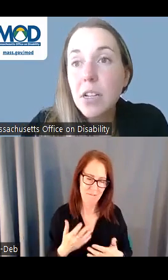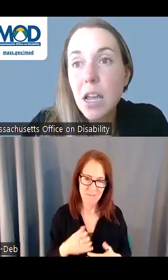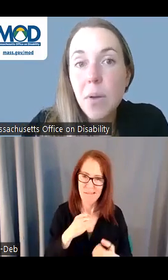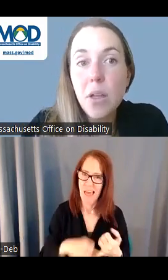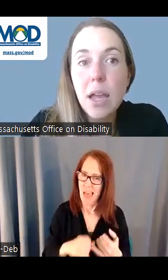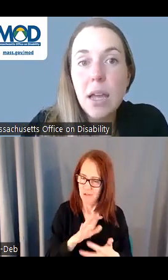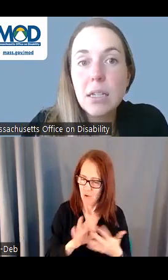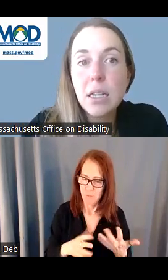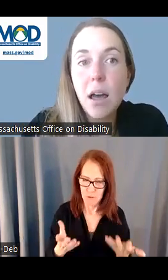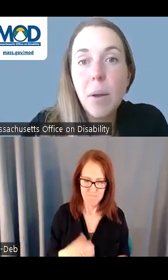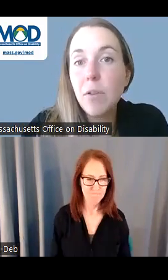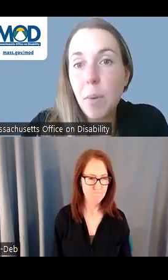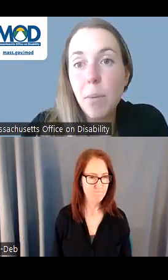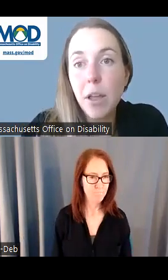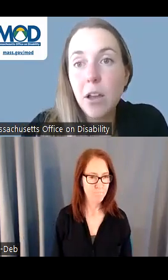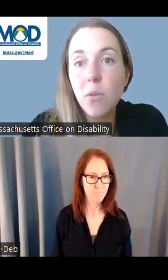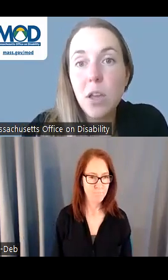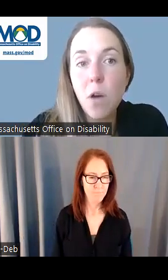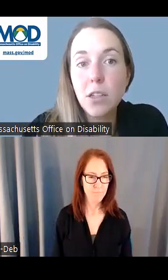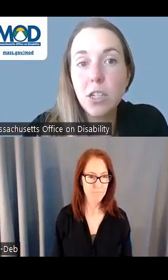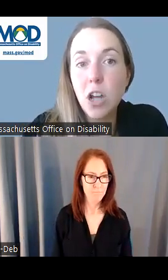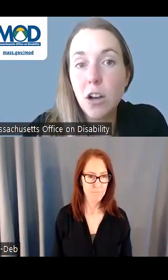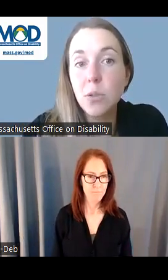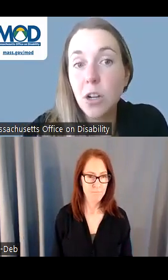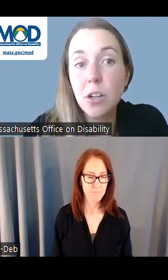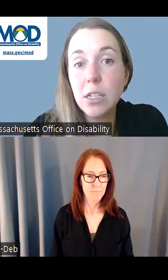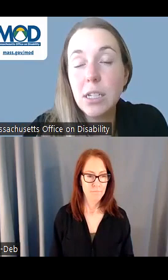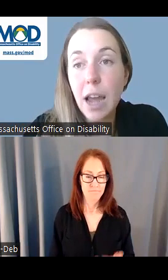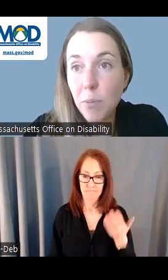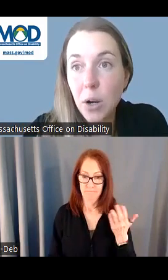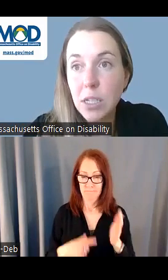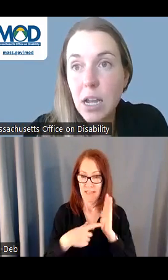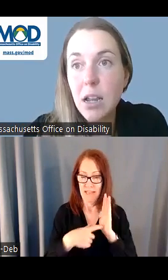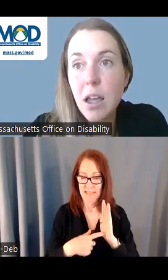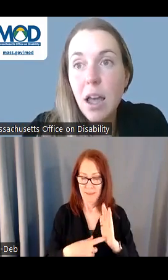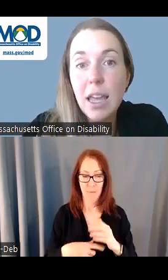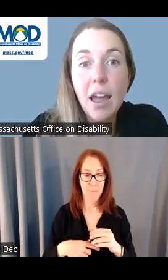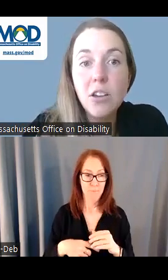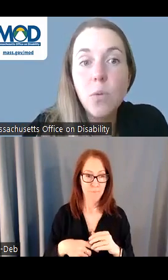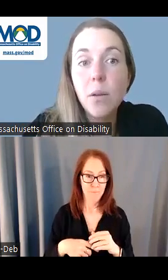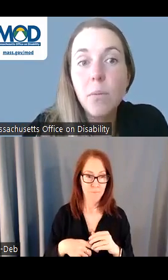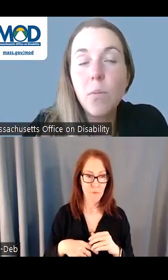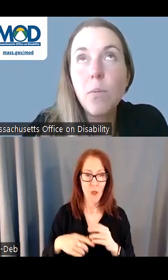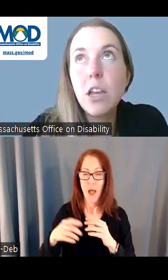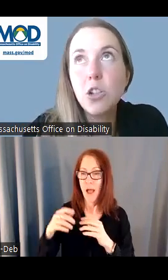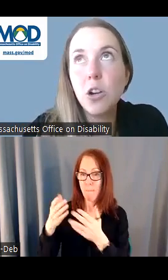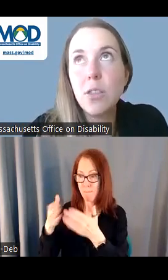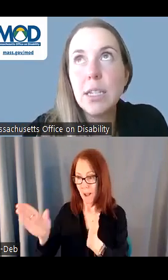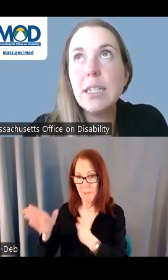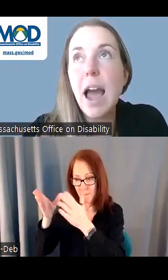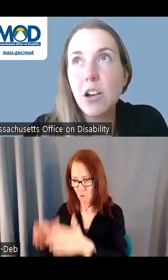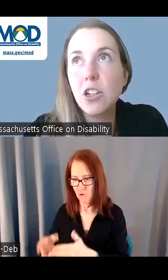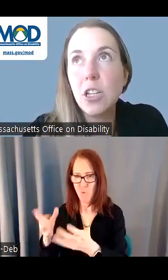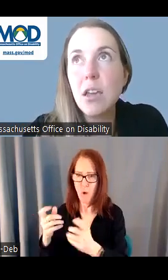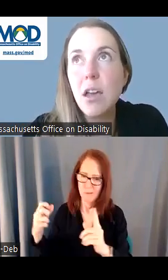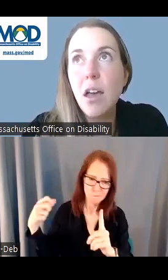Another example is a member of the public only wants to talk to a certain staff person. Again, you want to make sure that this